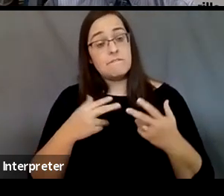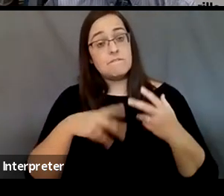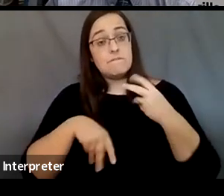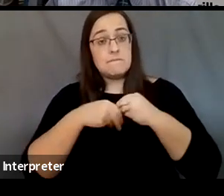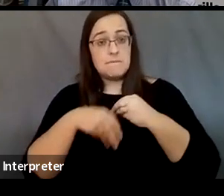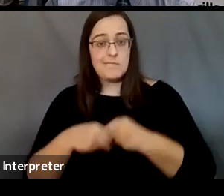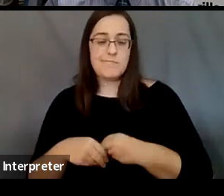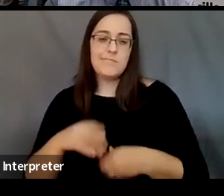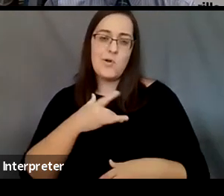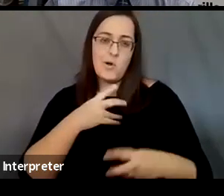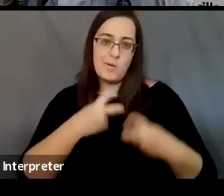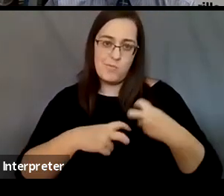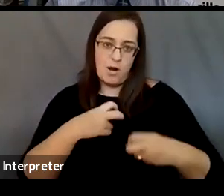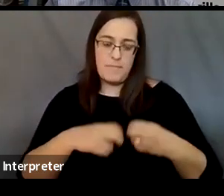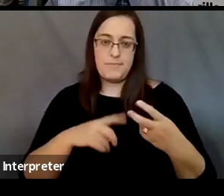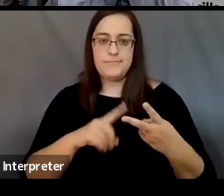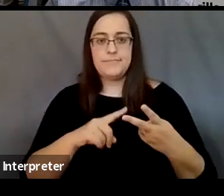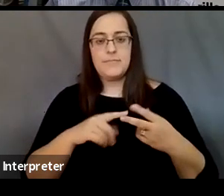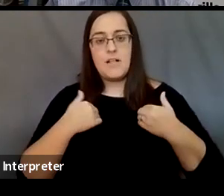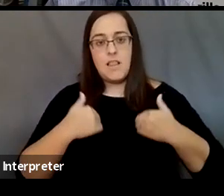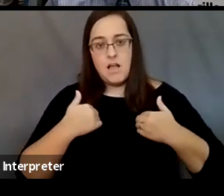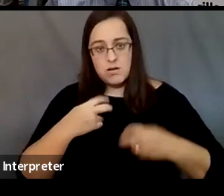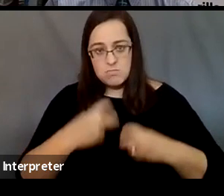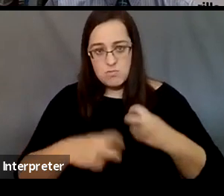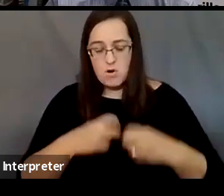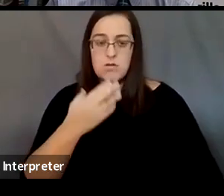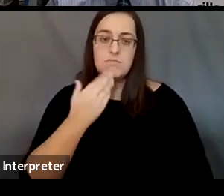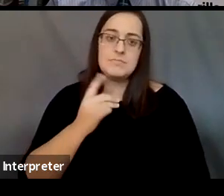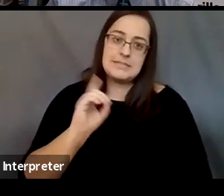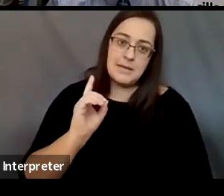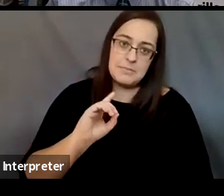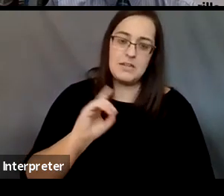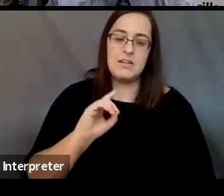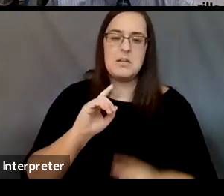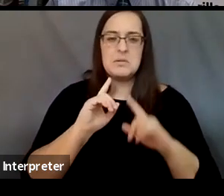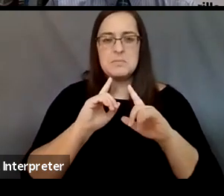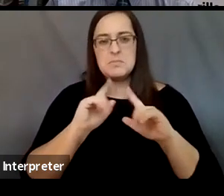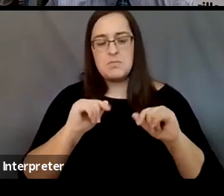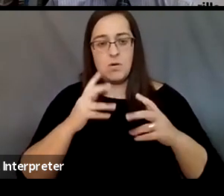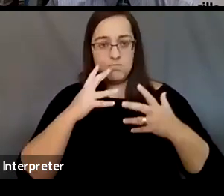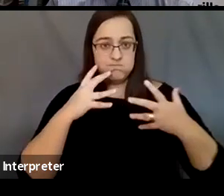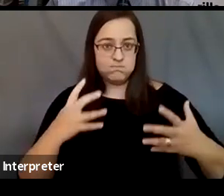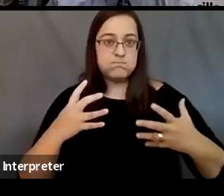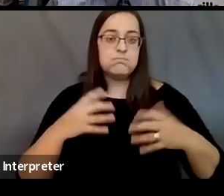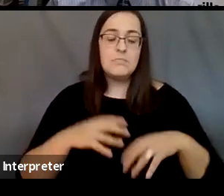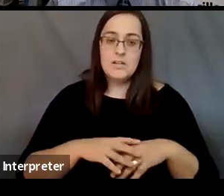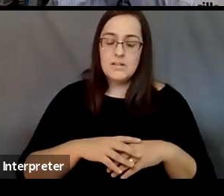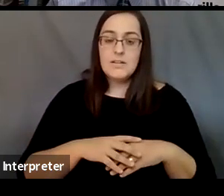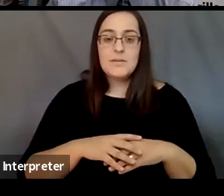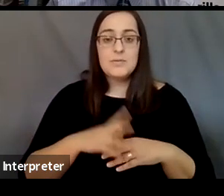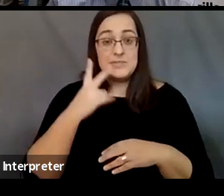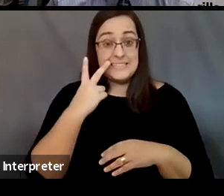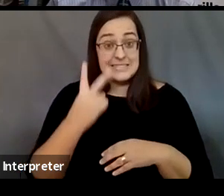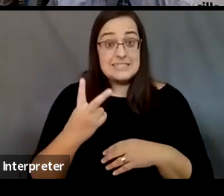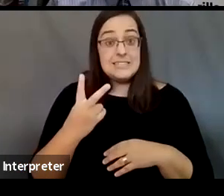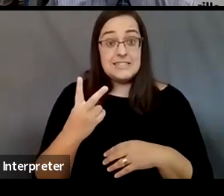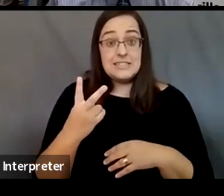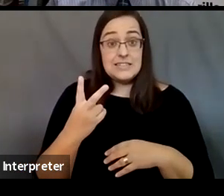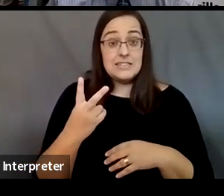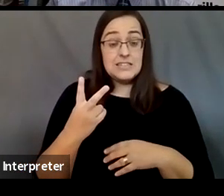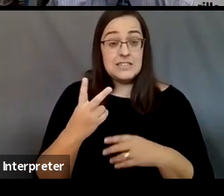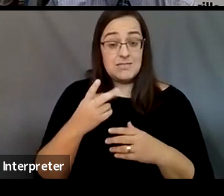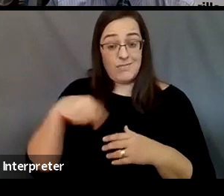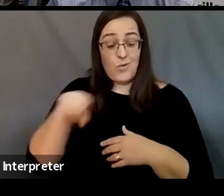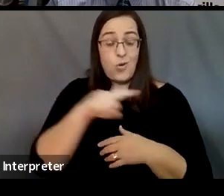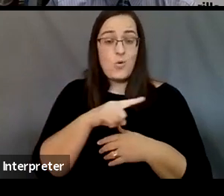like cardiovascular disease, chronic lung disease, diabetes, morbid obesity, we are seeing that those patients have a greater